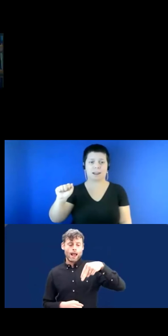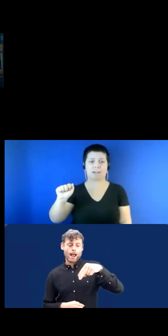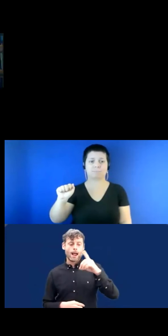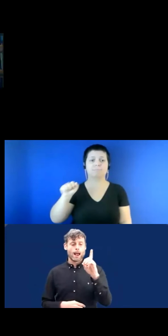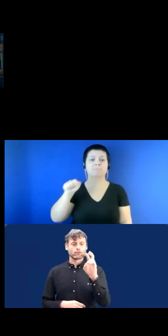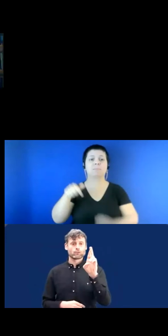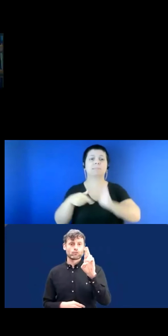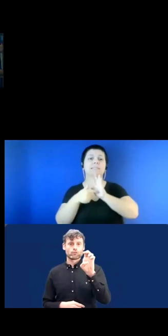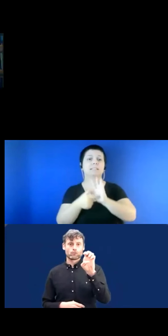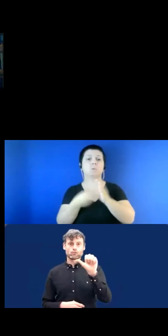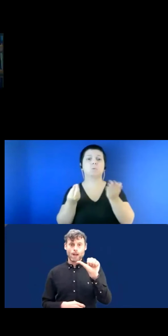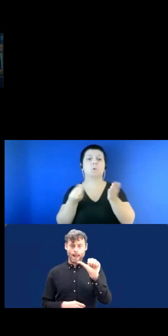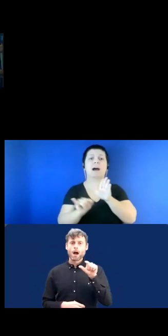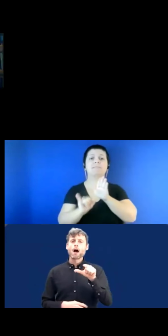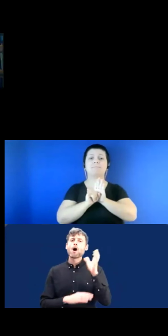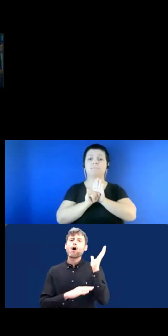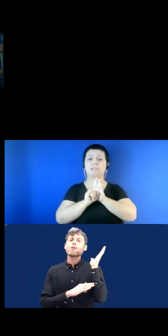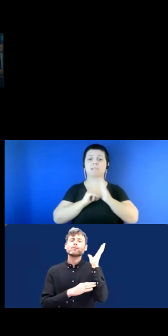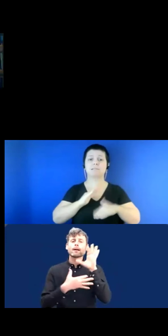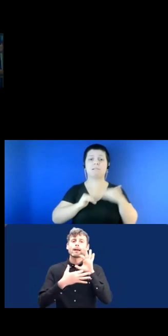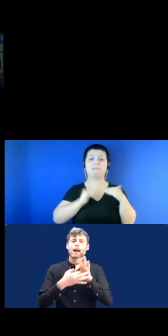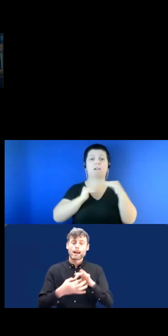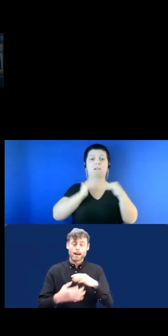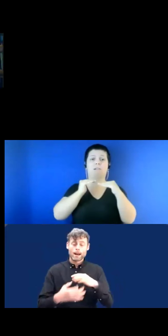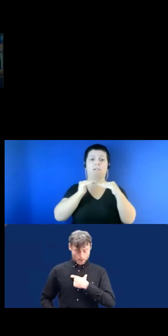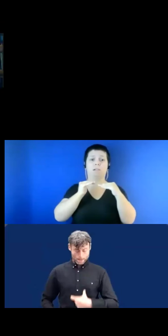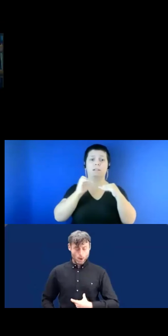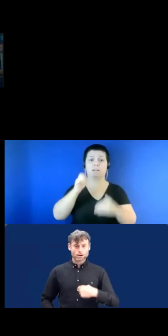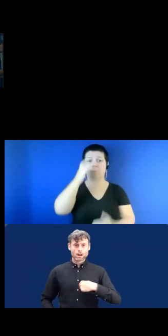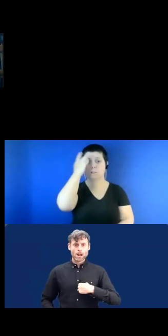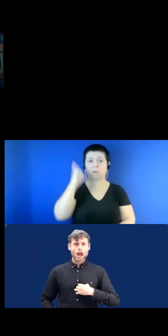the identity development in people with child syndrome.